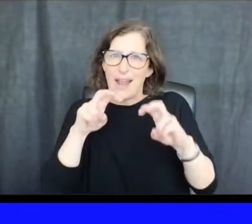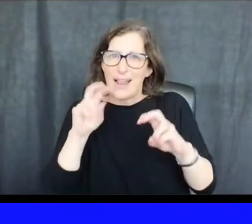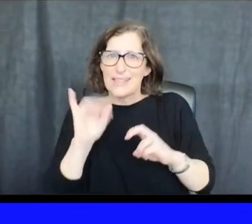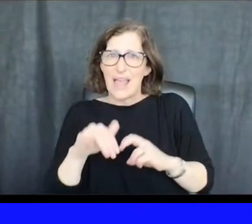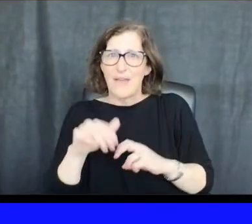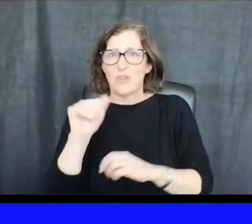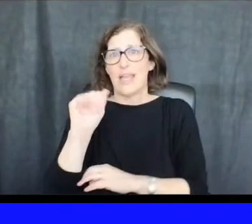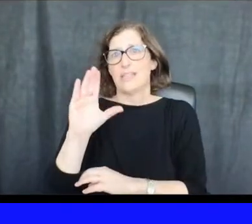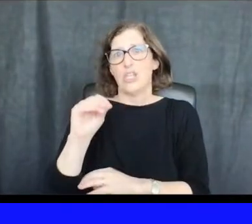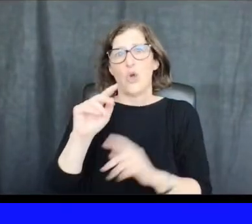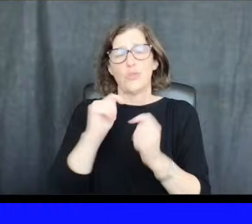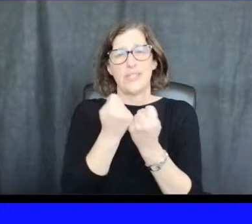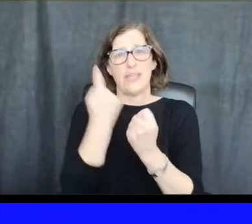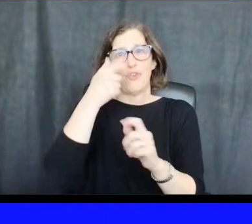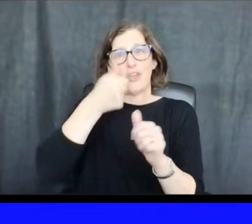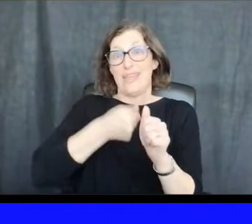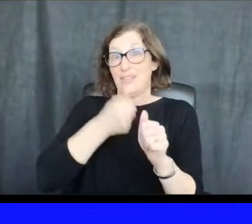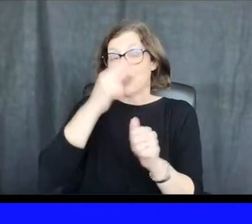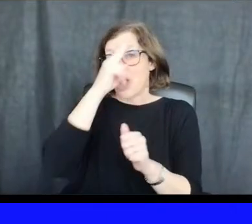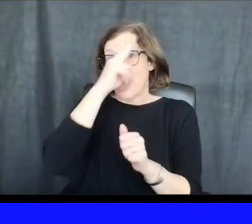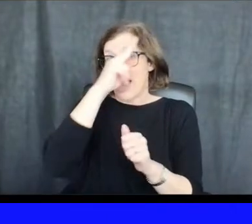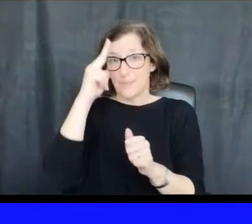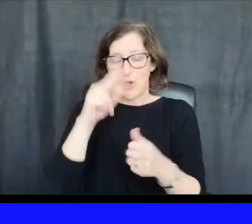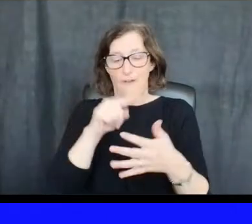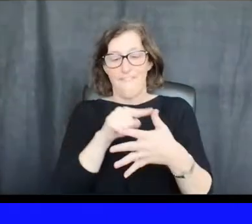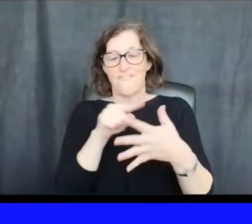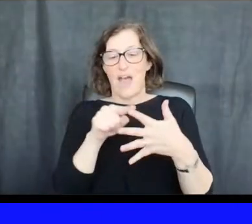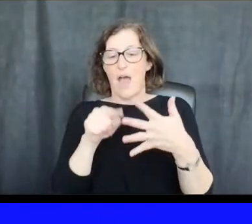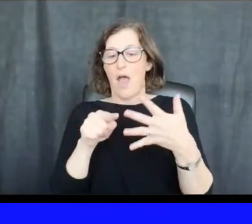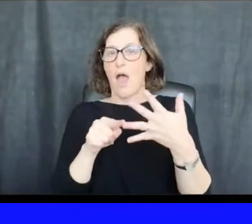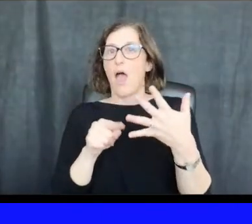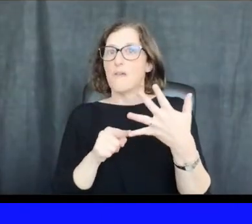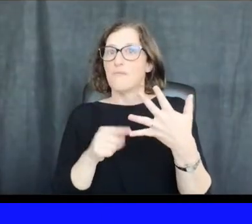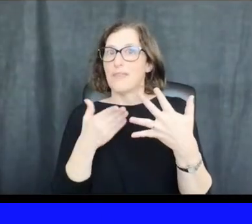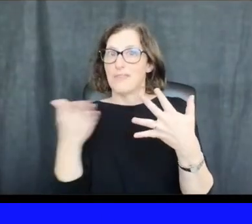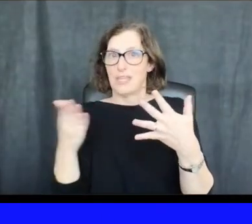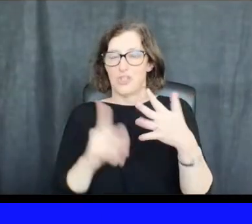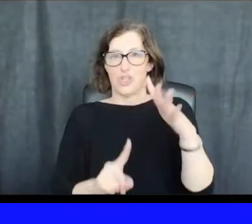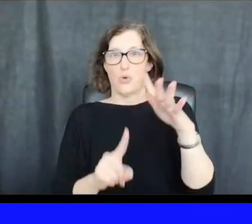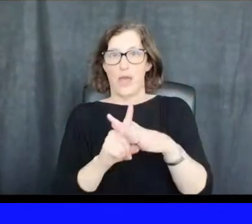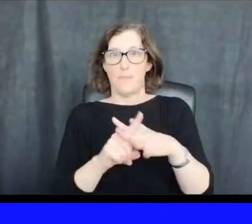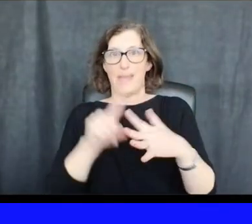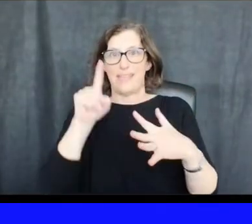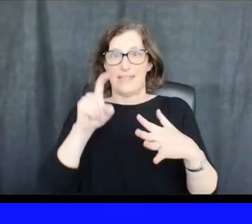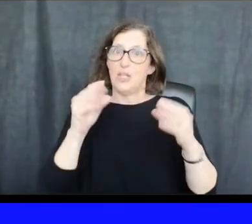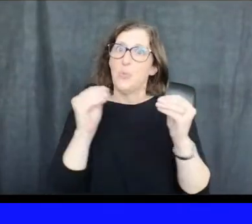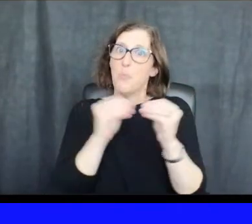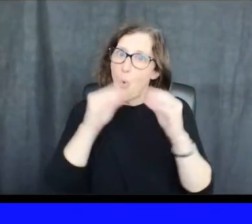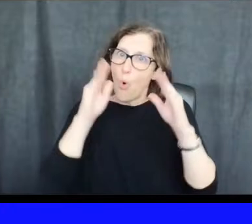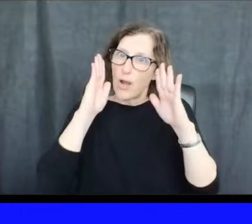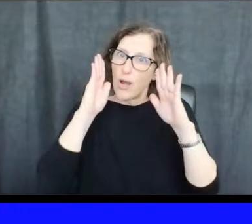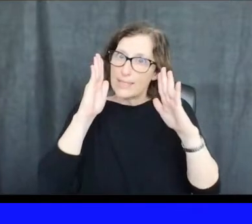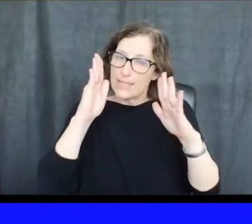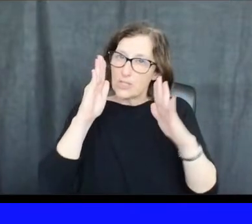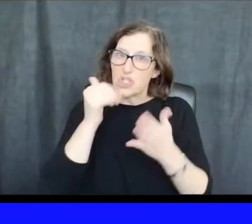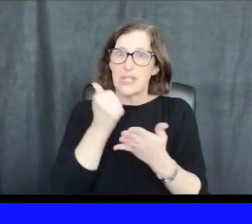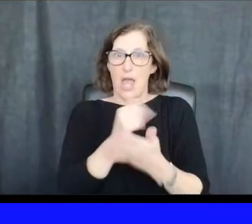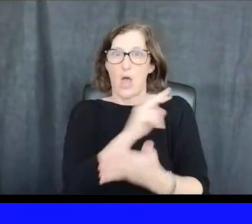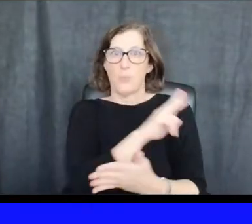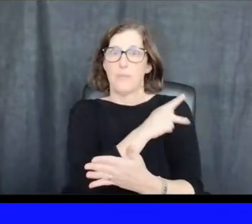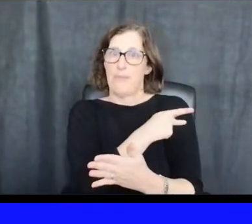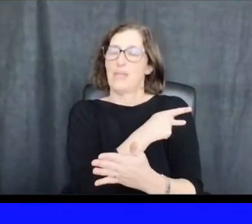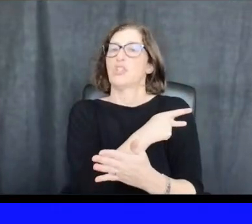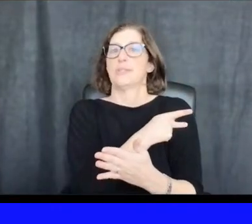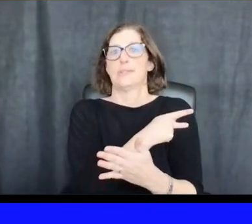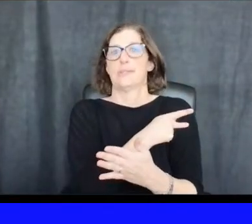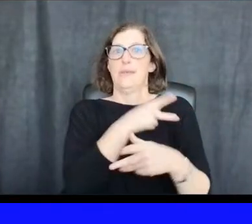live alone, they don't have somebody to bounce their ideas are, they're anxious. And because they know the emergency room